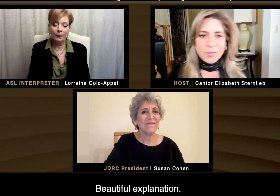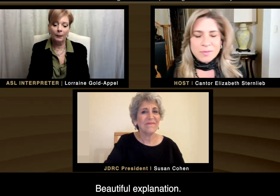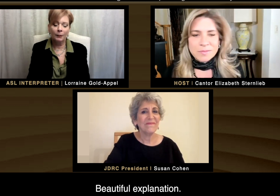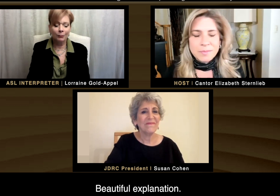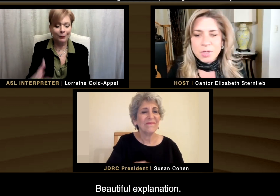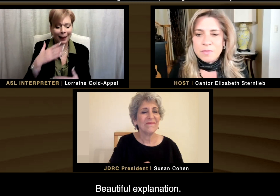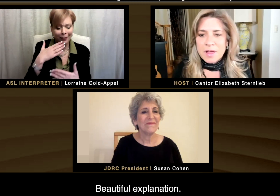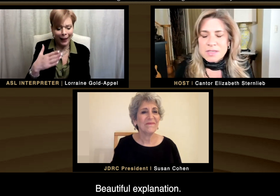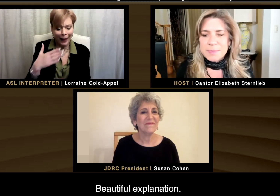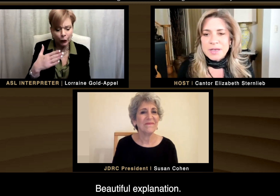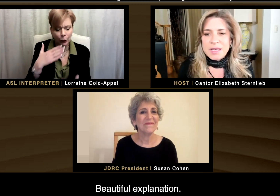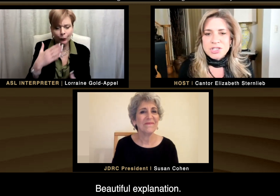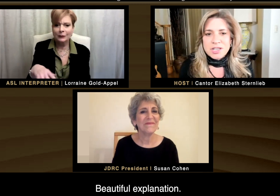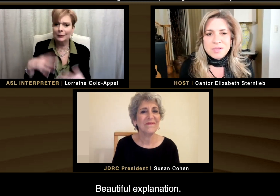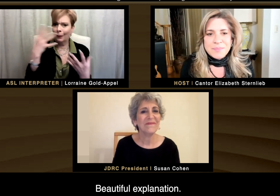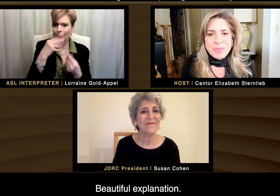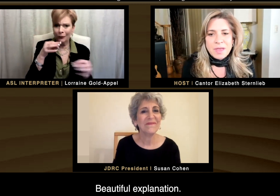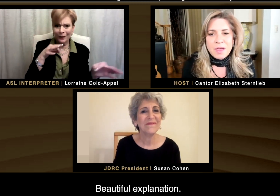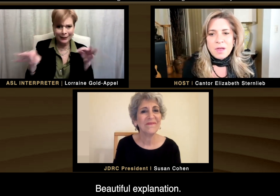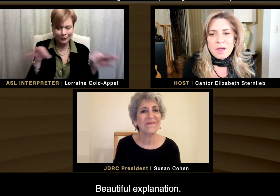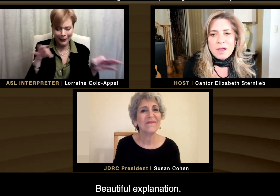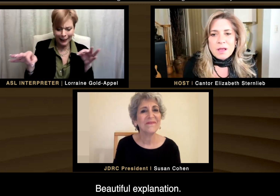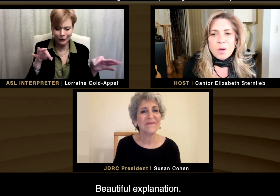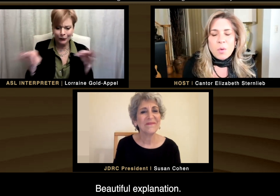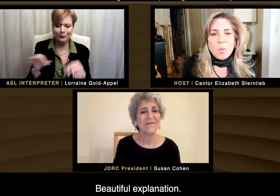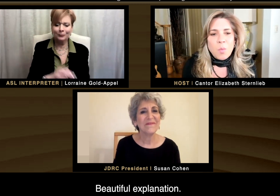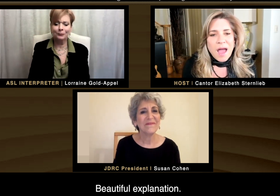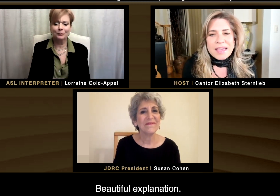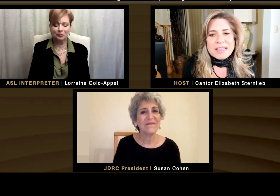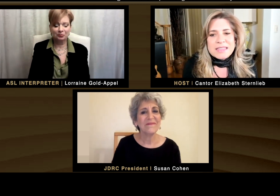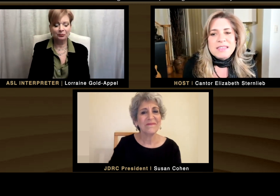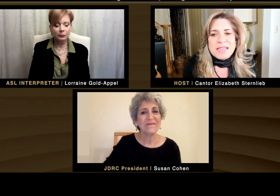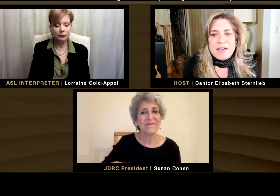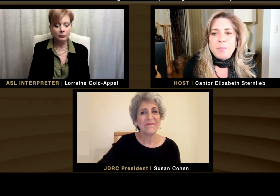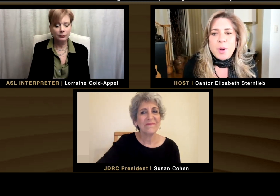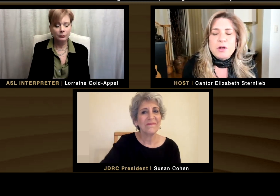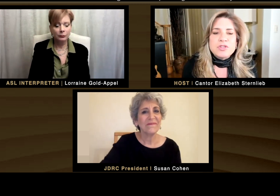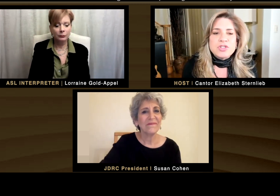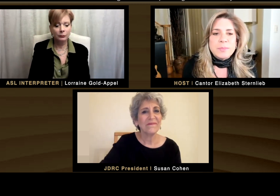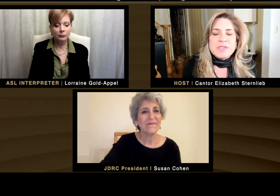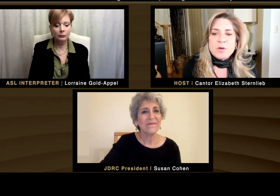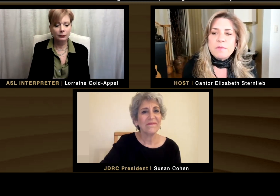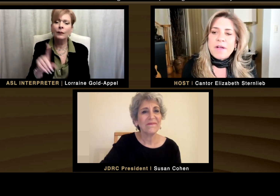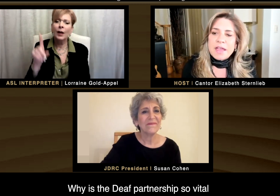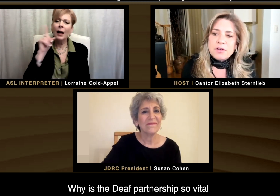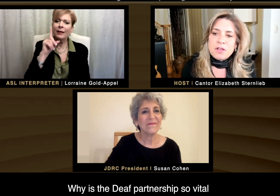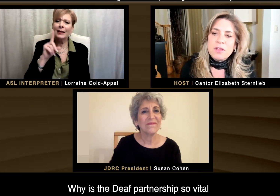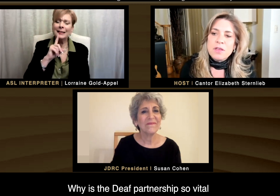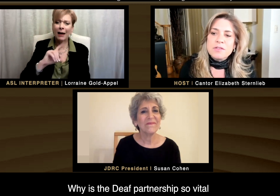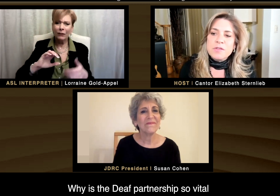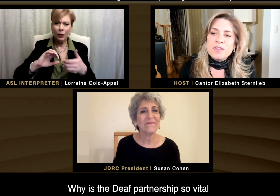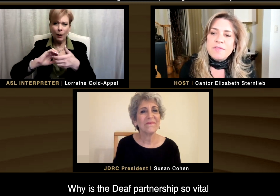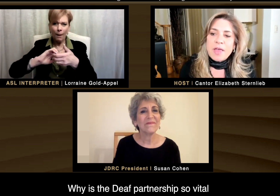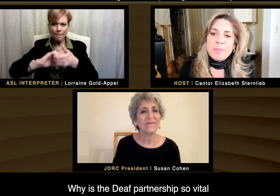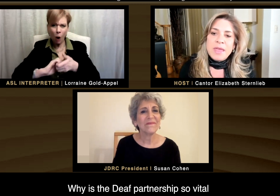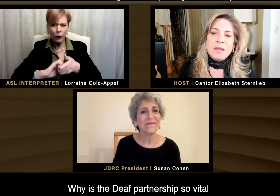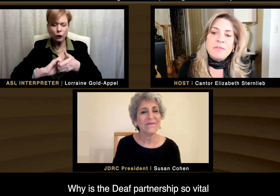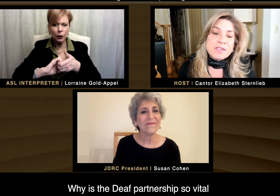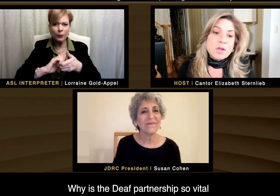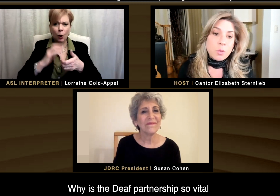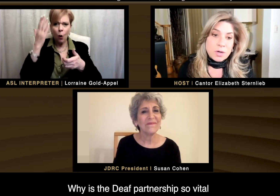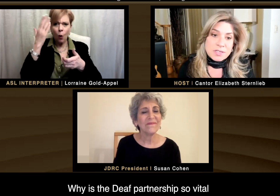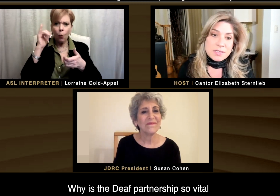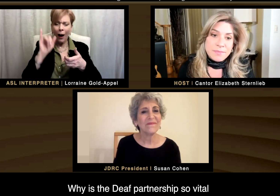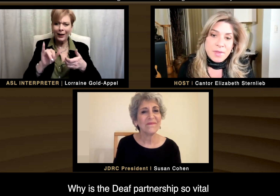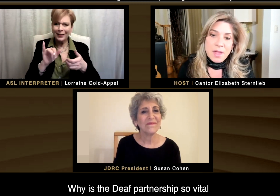Thank you. Beautiful explanation. Why is the deaf partnership so vital to the development